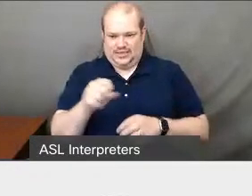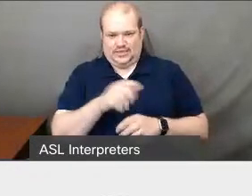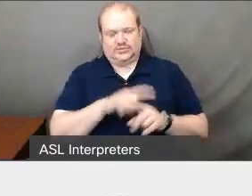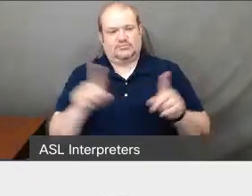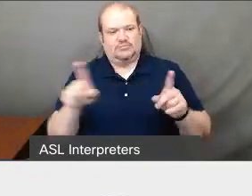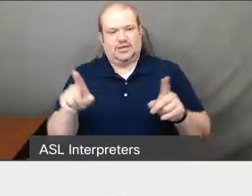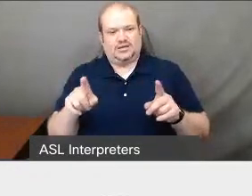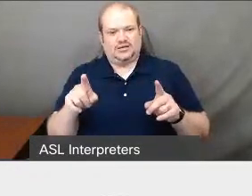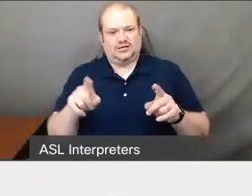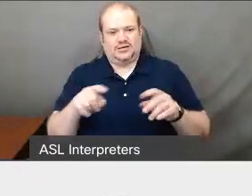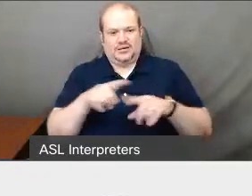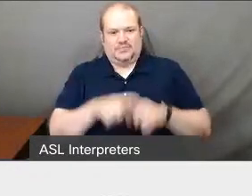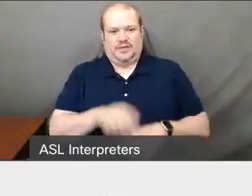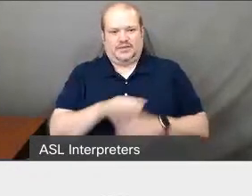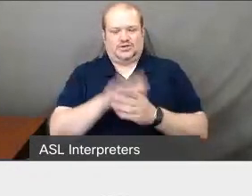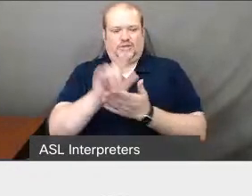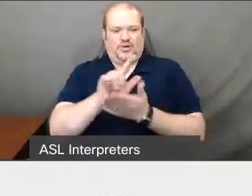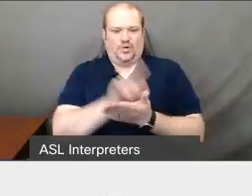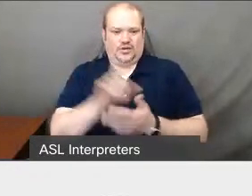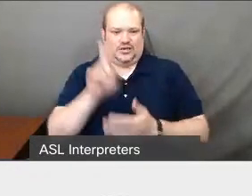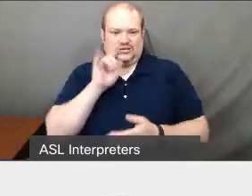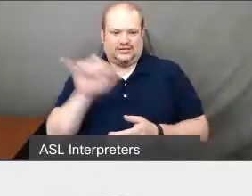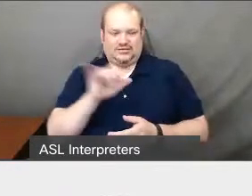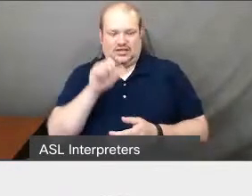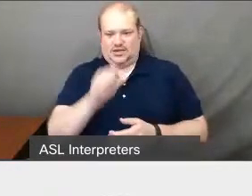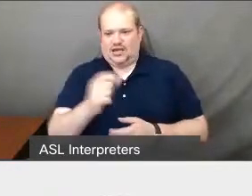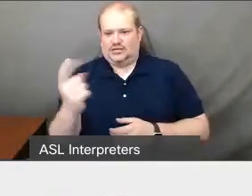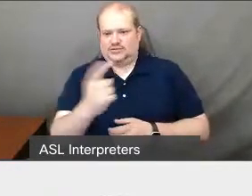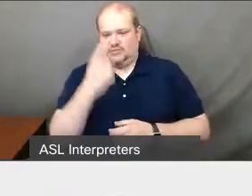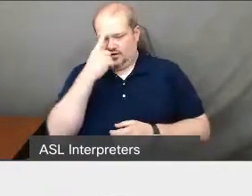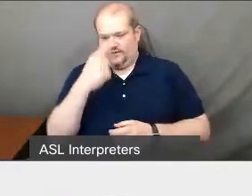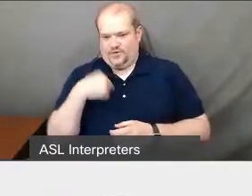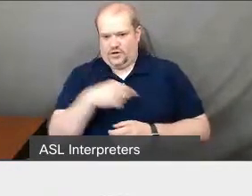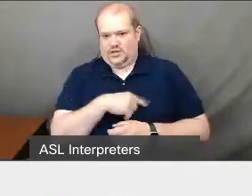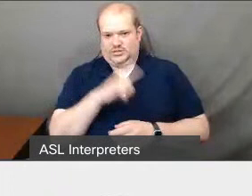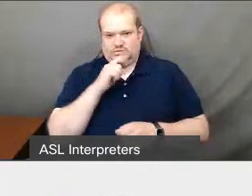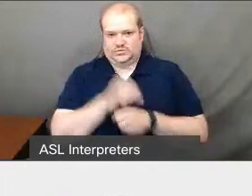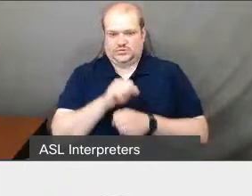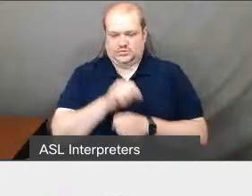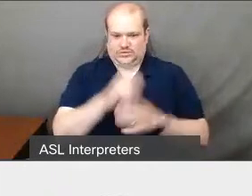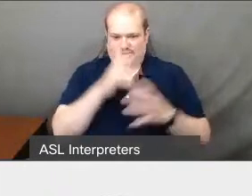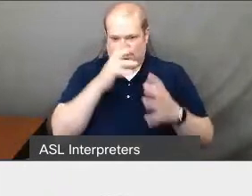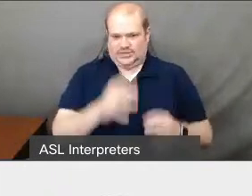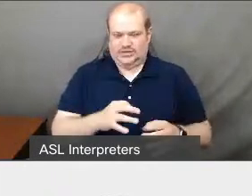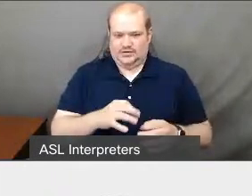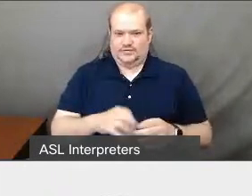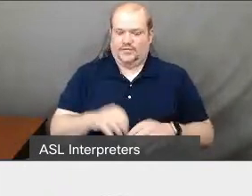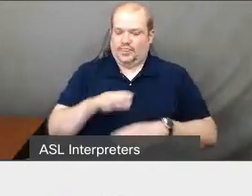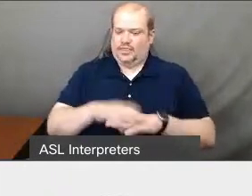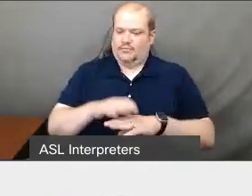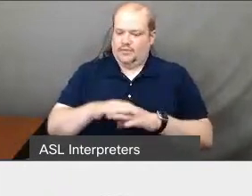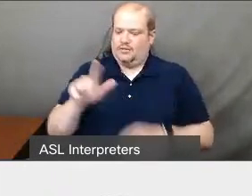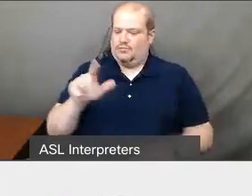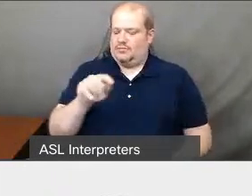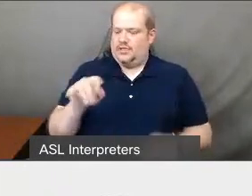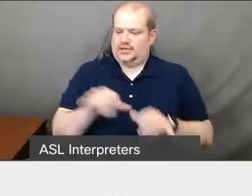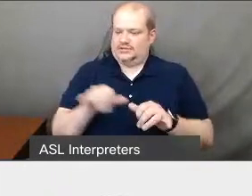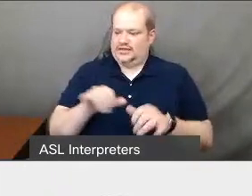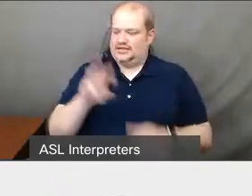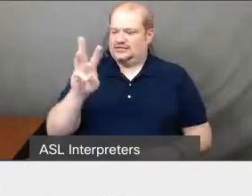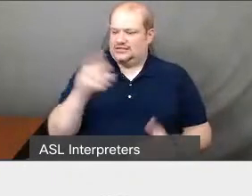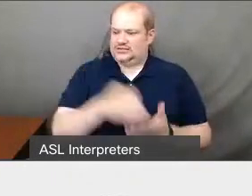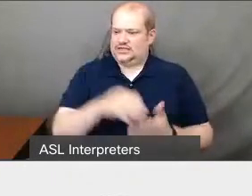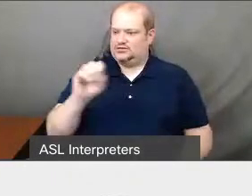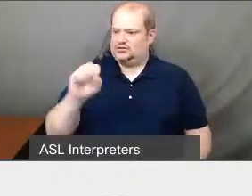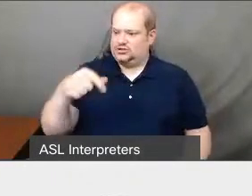but based on the ordinance, it sounds like that's not something for us to really decide about. The minimum lot size in R2 is 6,000 square